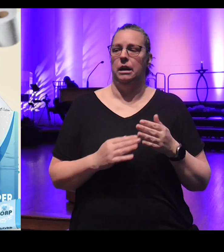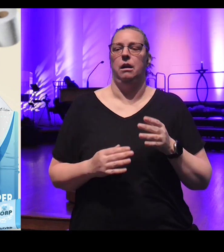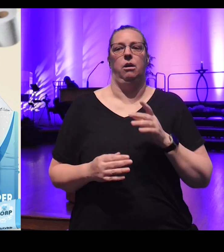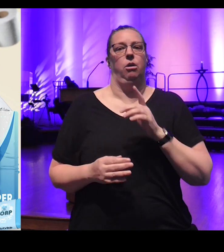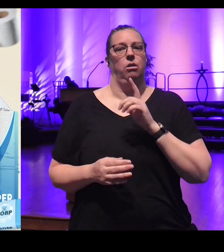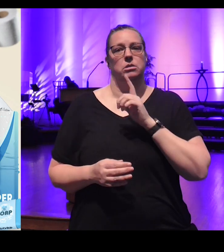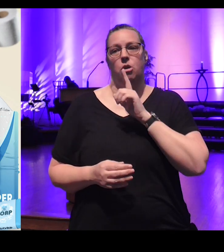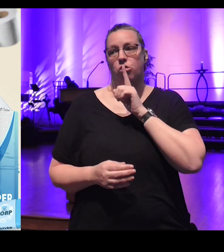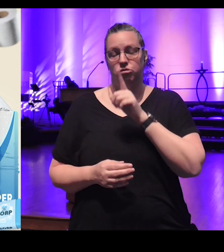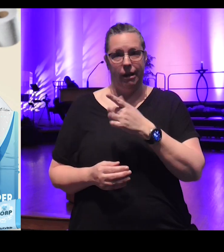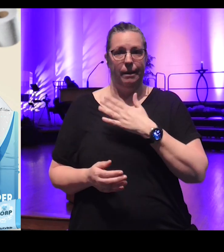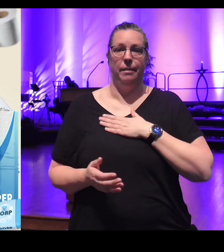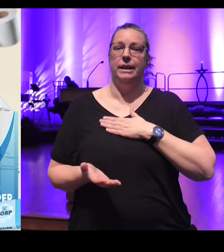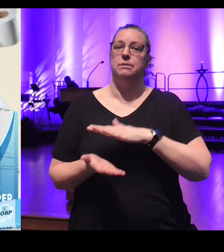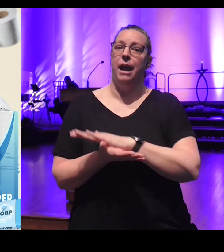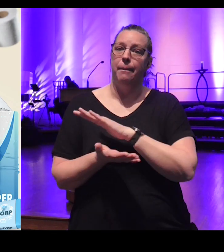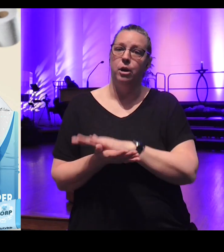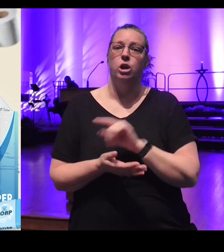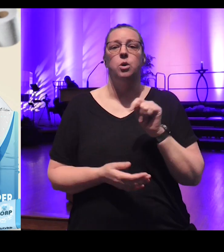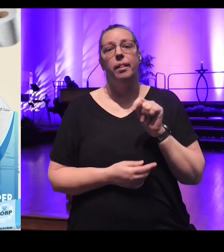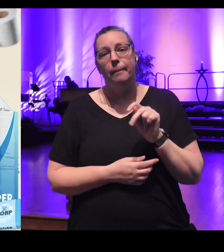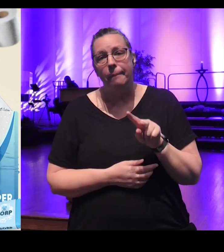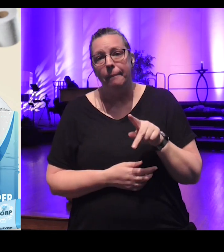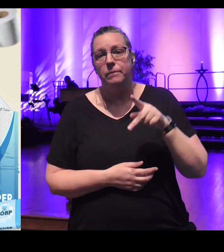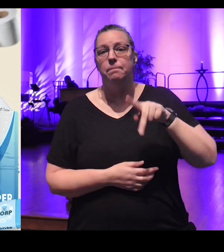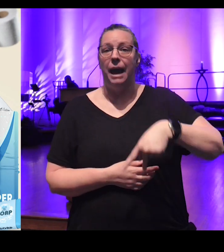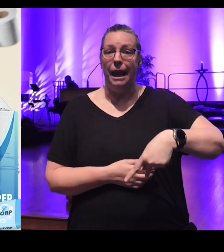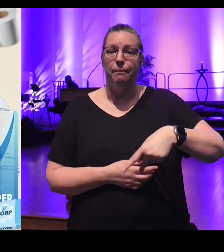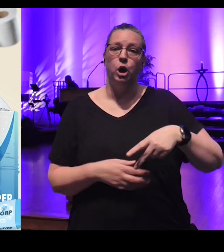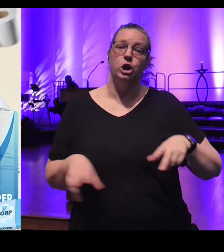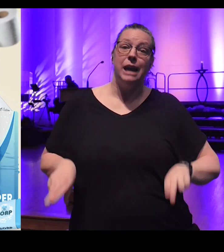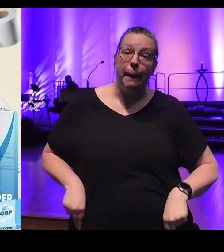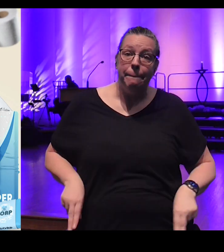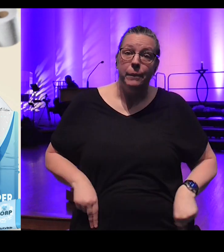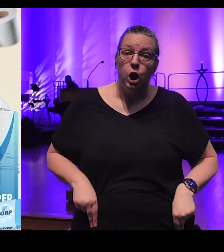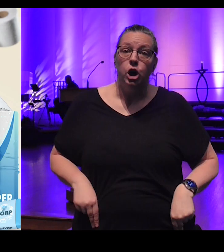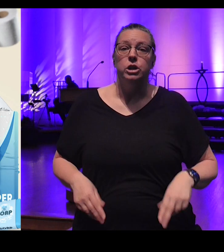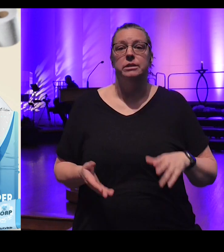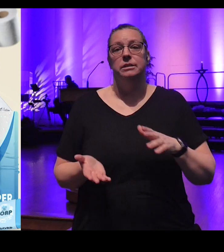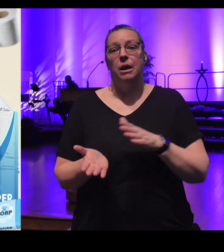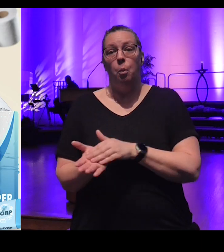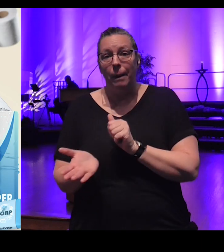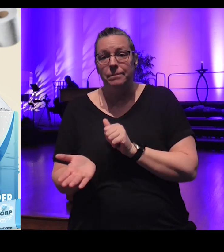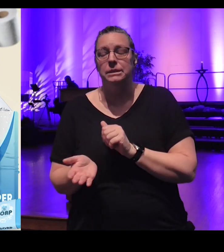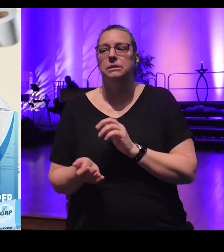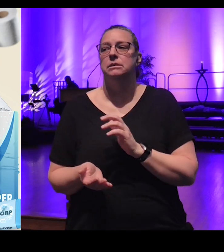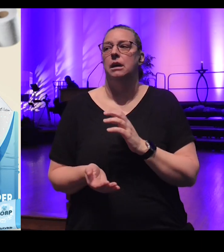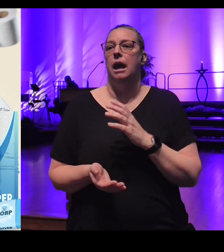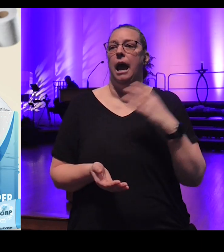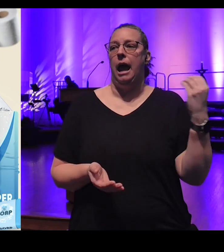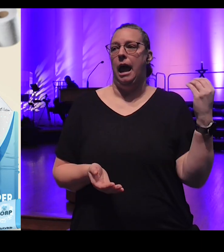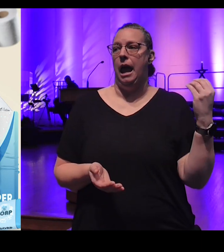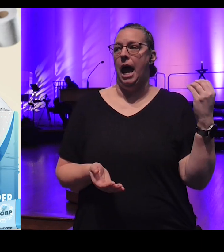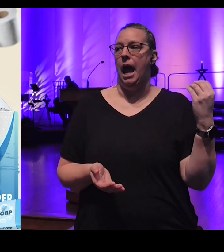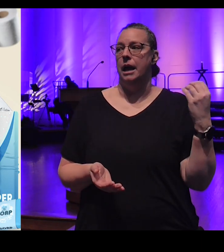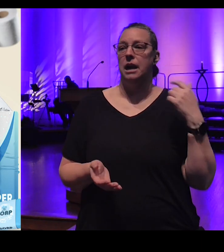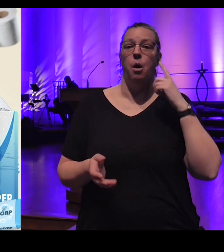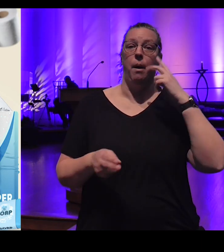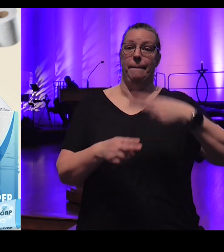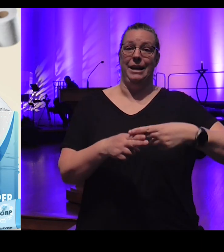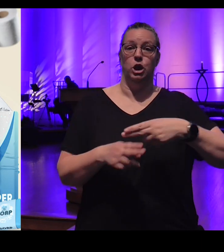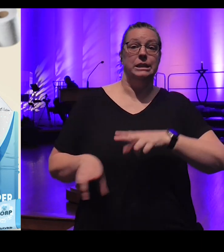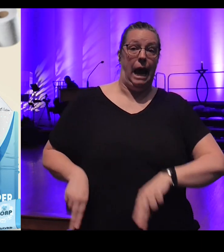So please, paper products, toilet paper, diapers and wipes, and then I do want to mention